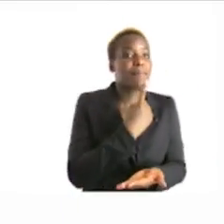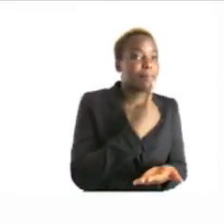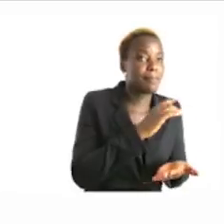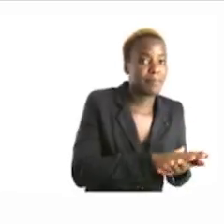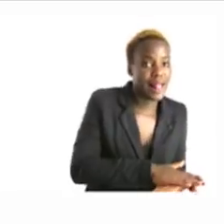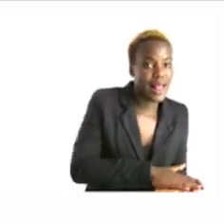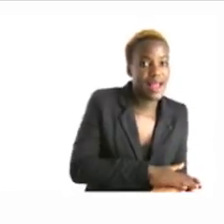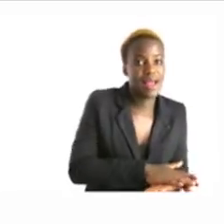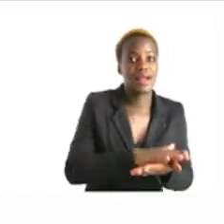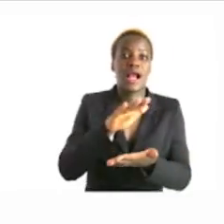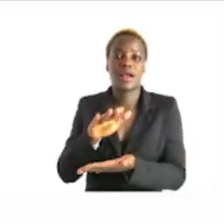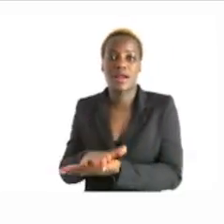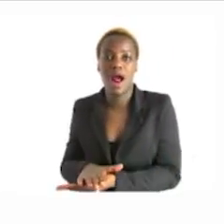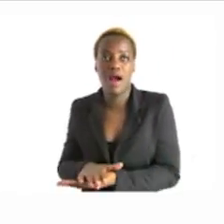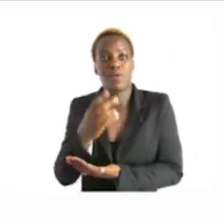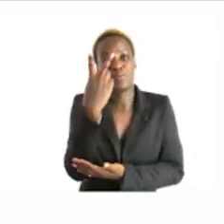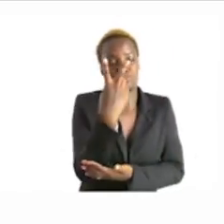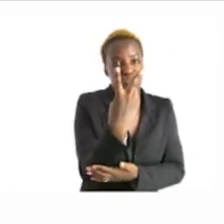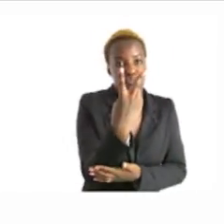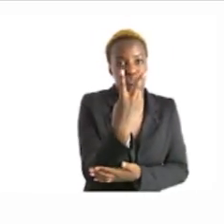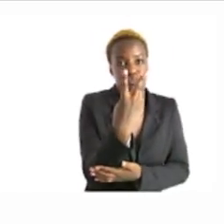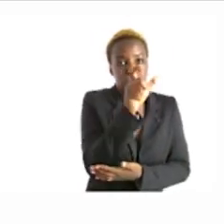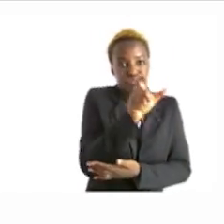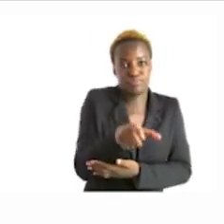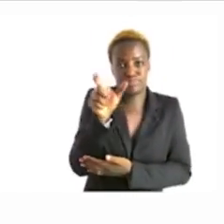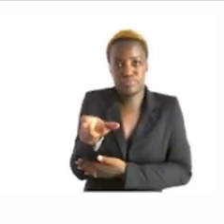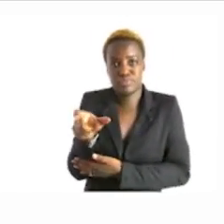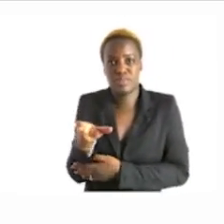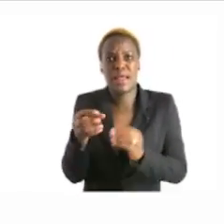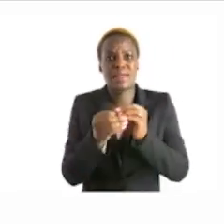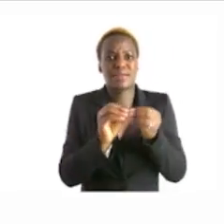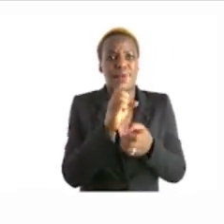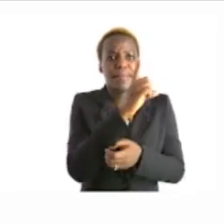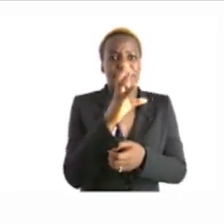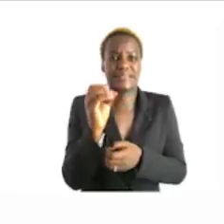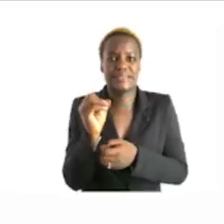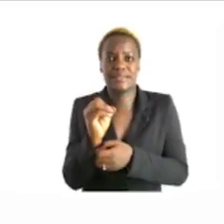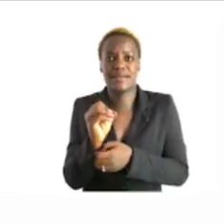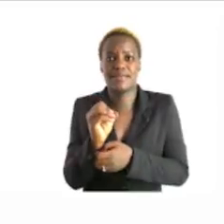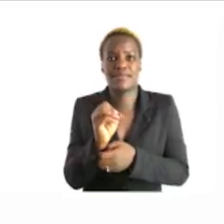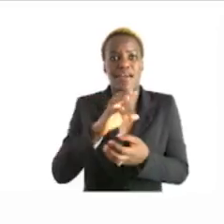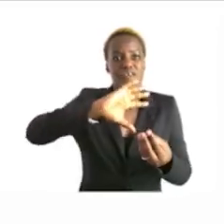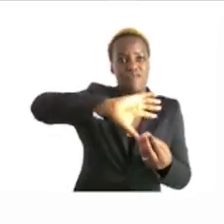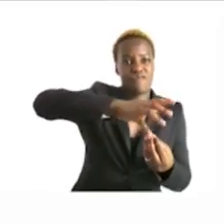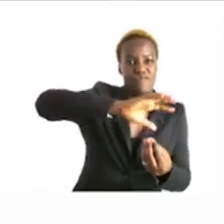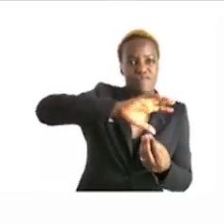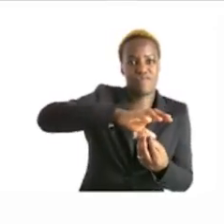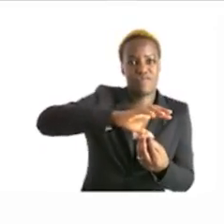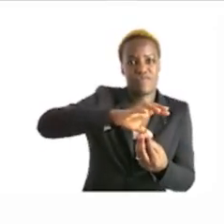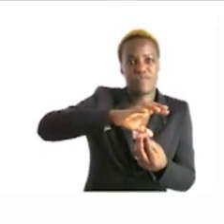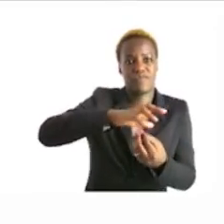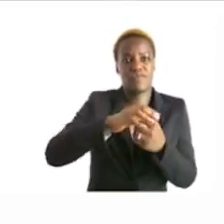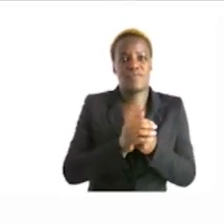syllables how about the word number 10 family let us quickly try to clap the word